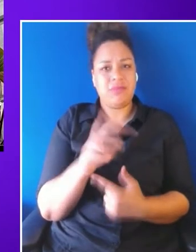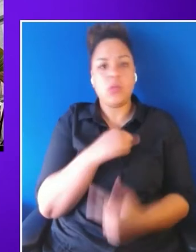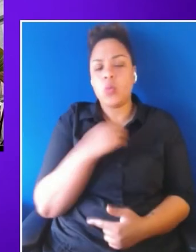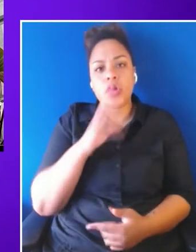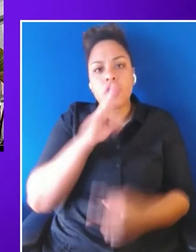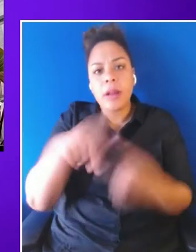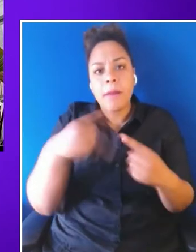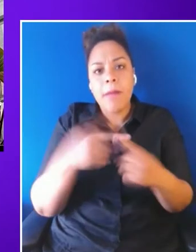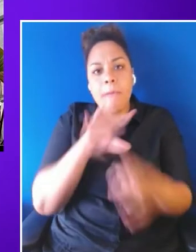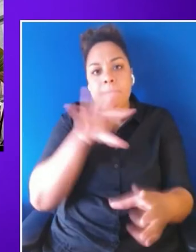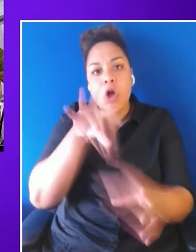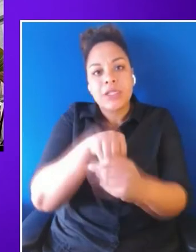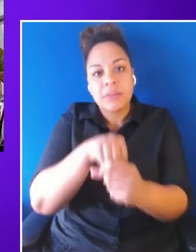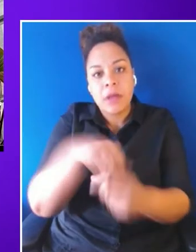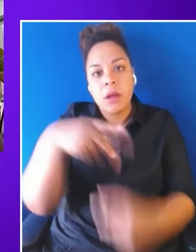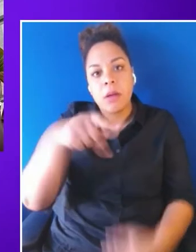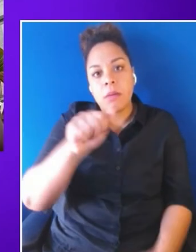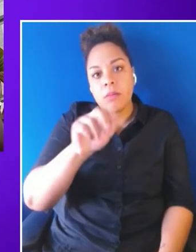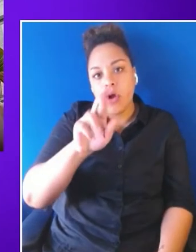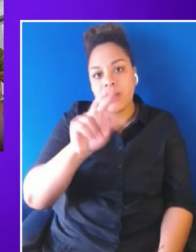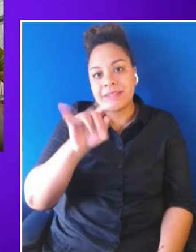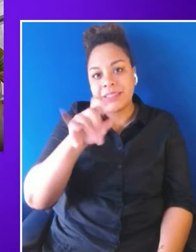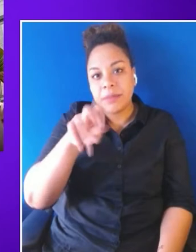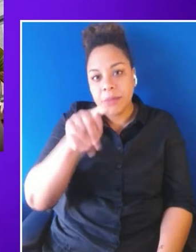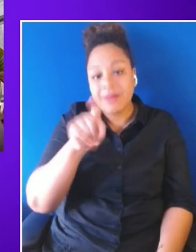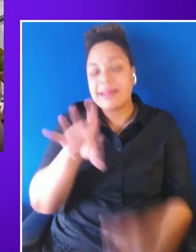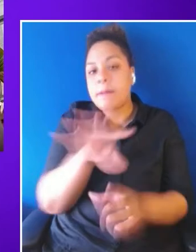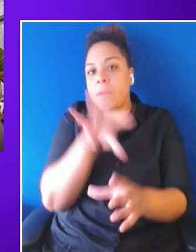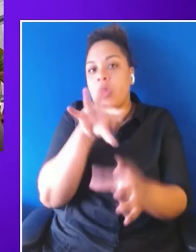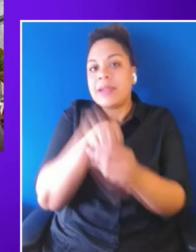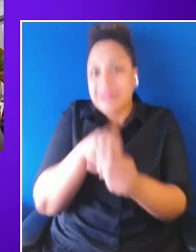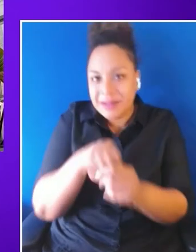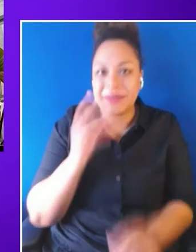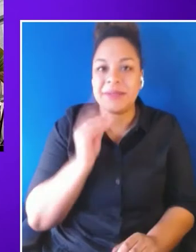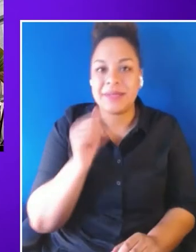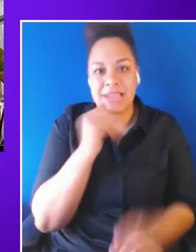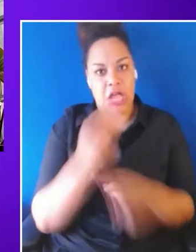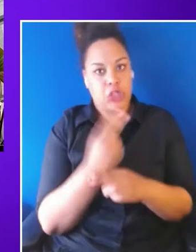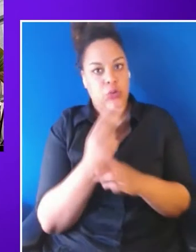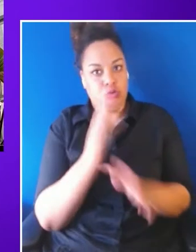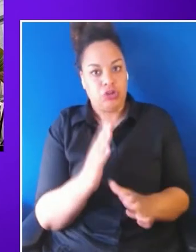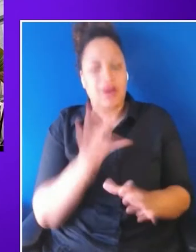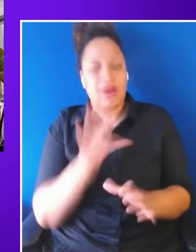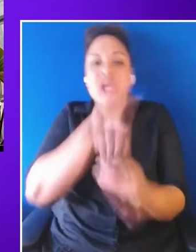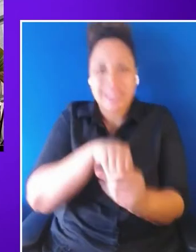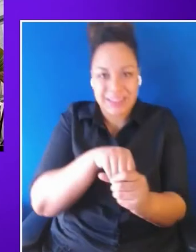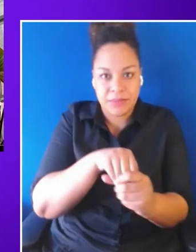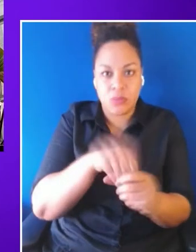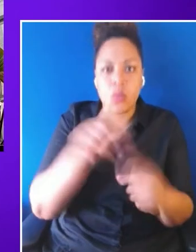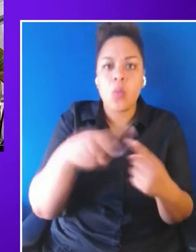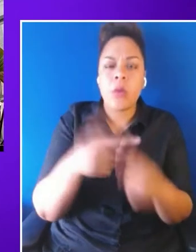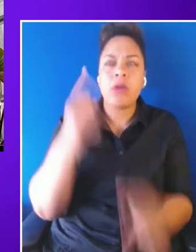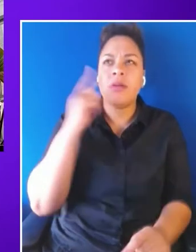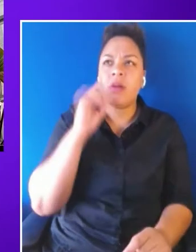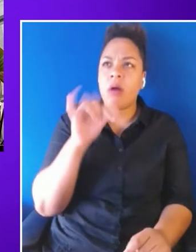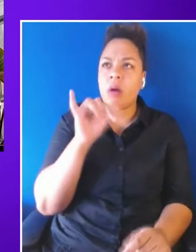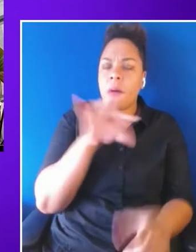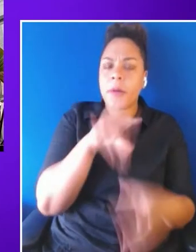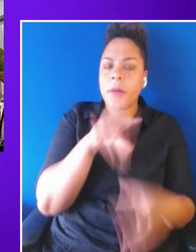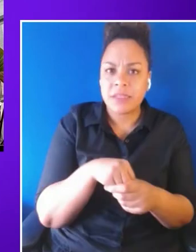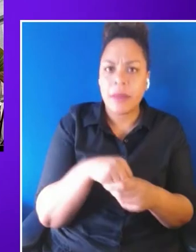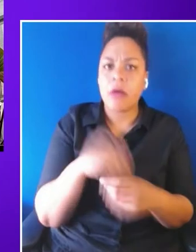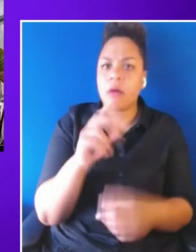This is a participant experience. And when you change that mindset, you start thinking about how is somebody going to participate with